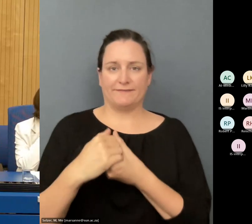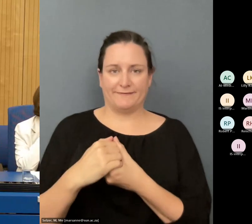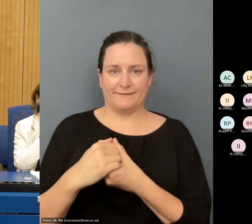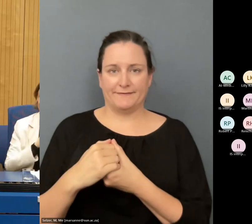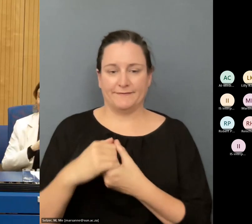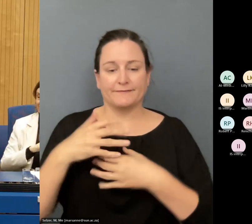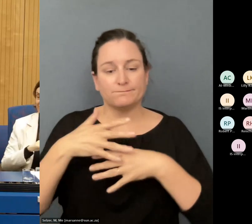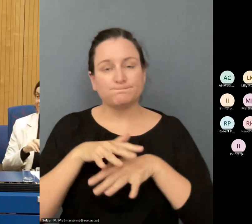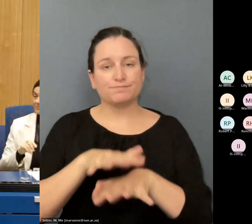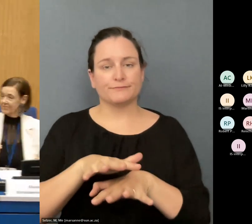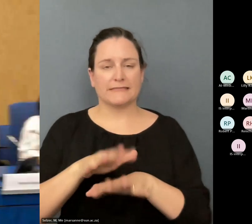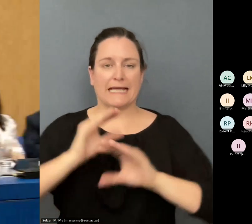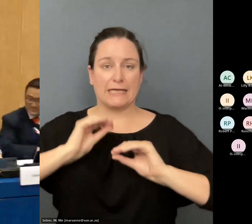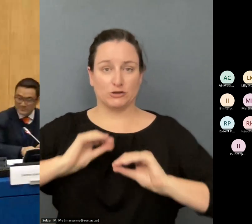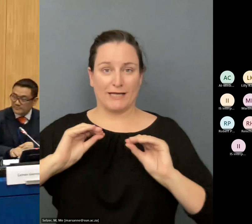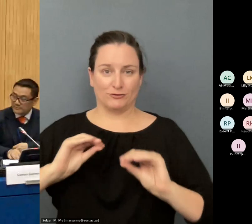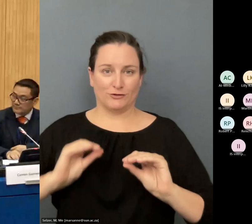The floor is yours.